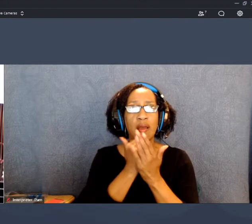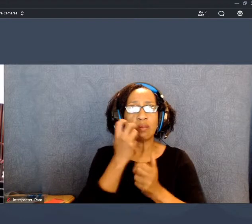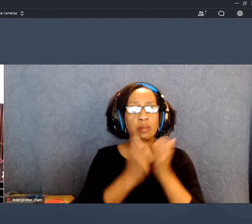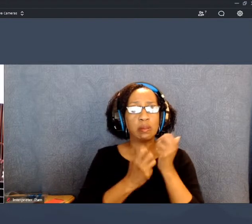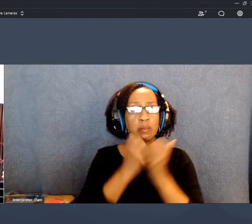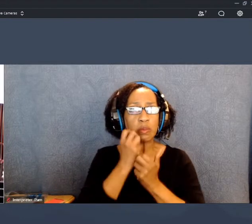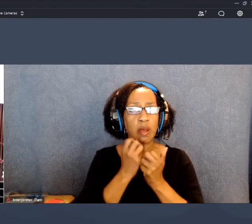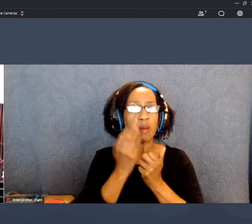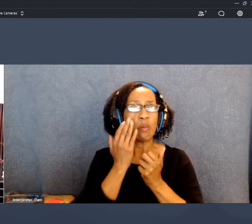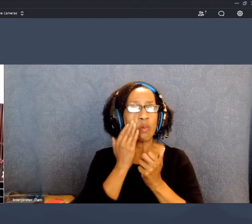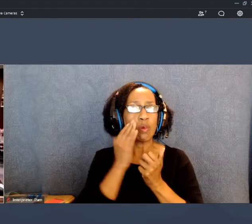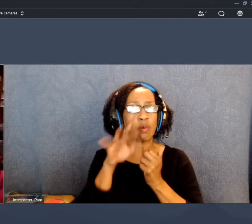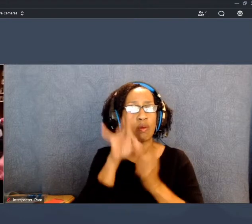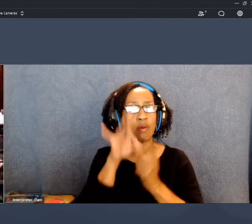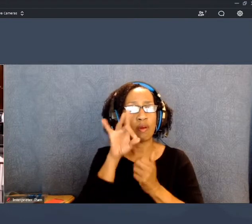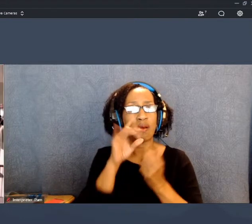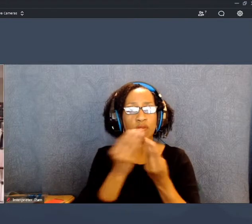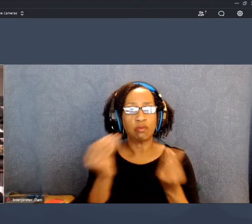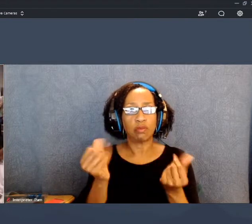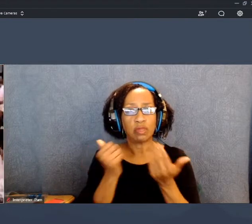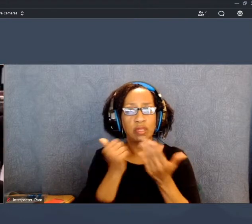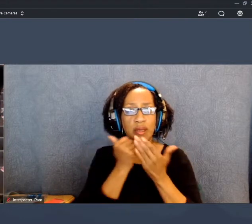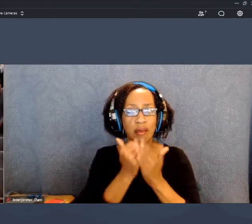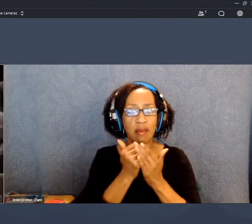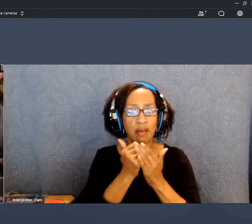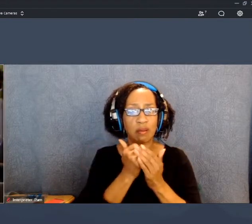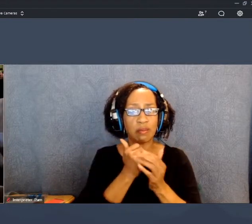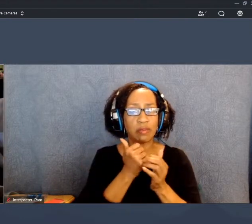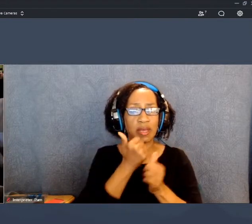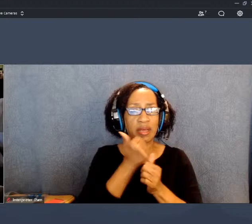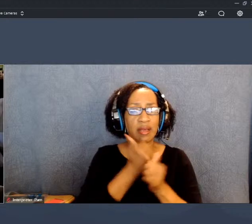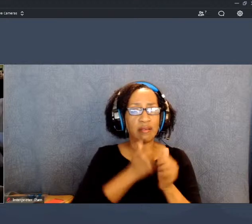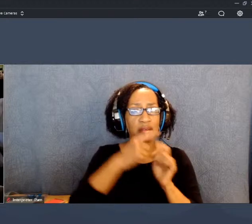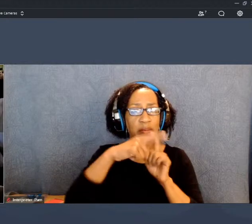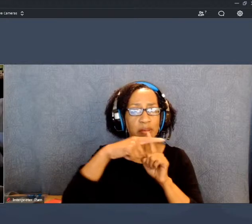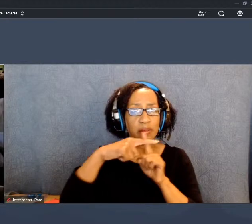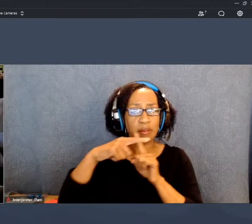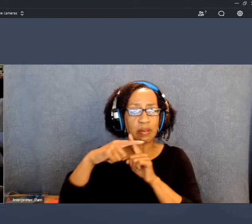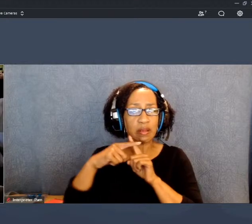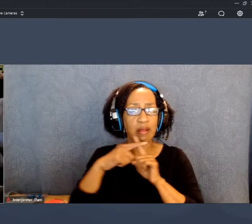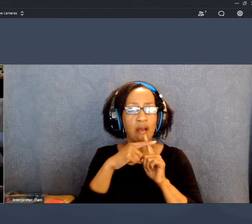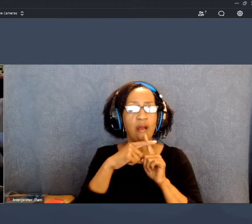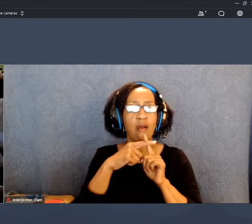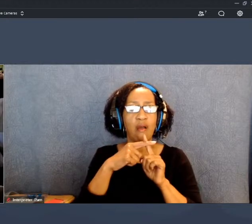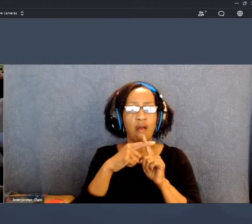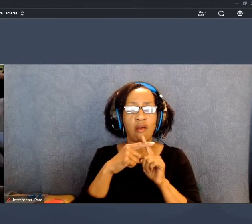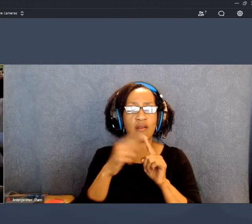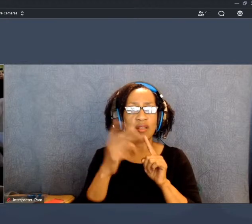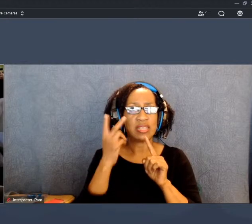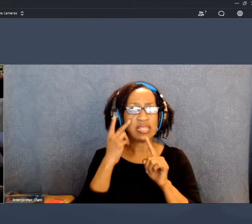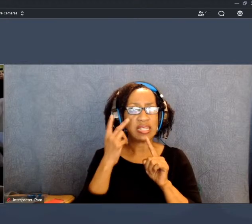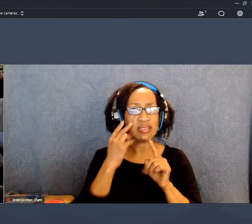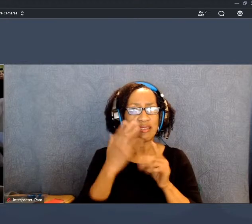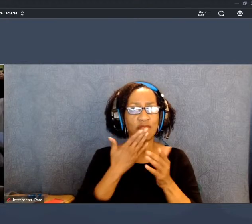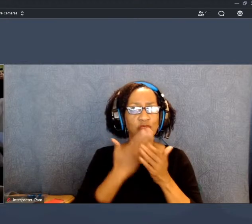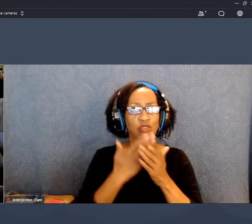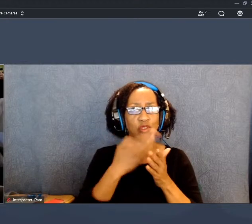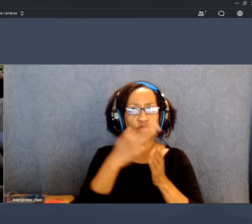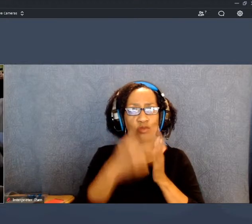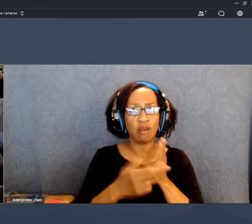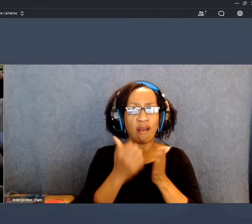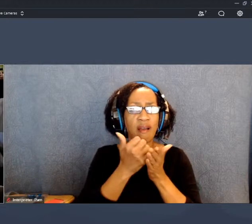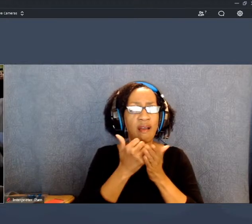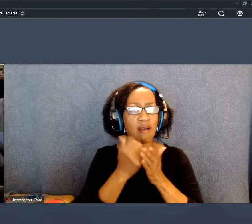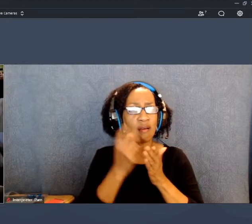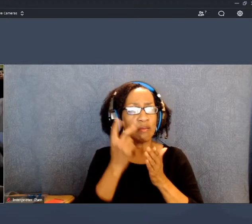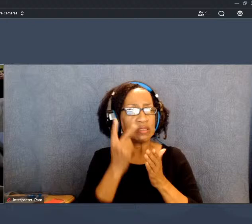apply. Point their eyes to every positive outcome since the last meeting, and let these favorable results and developments